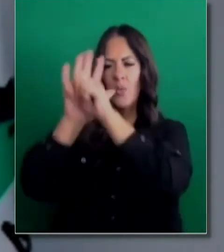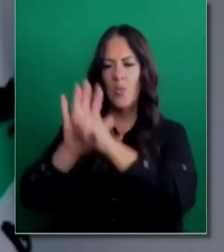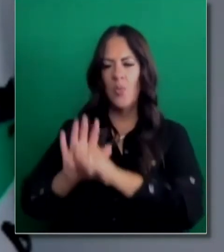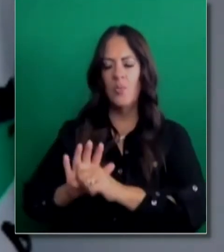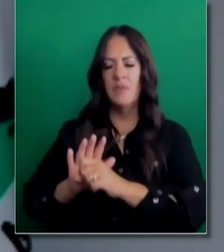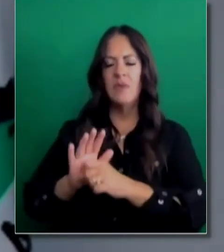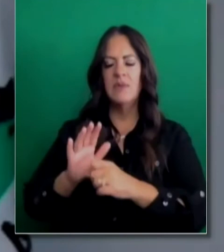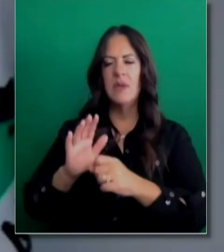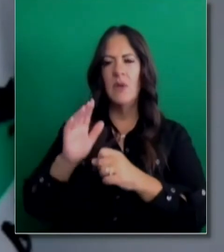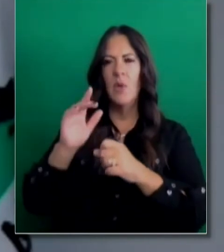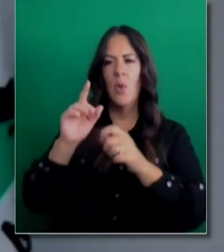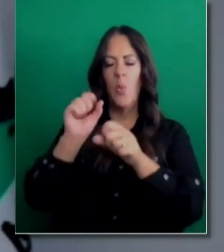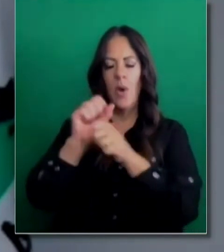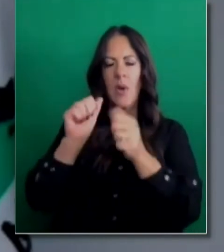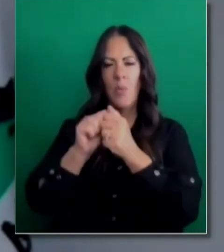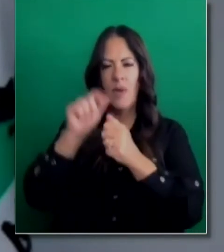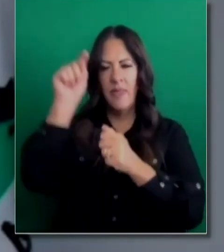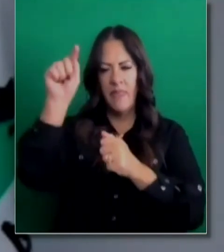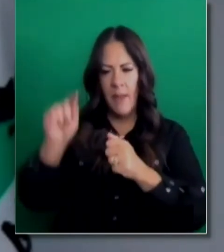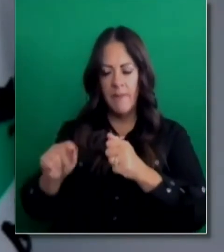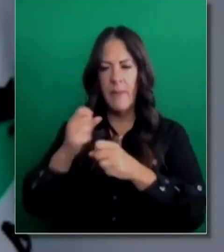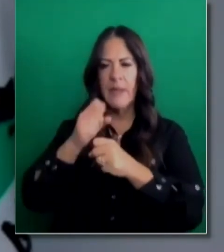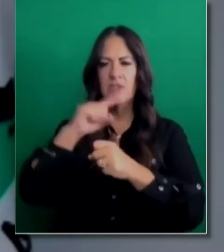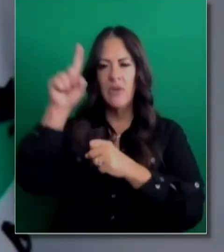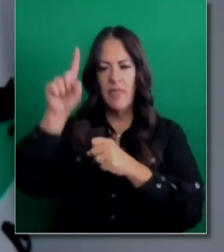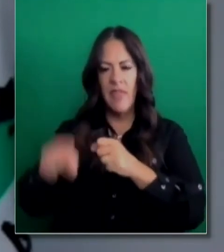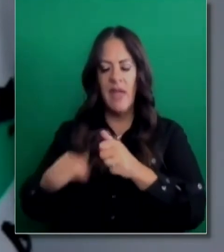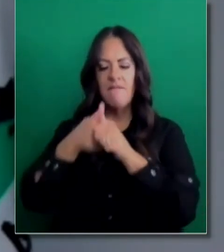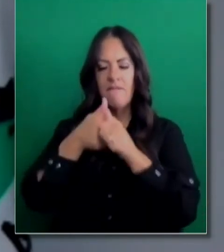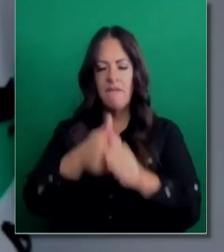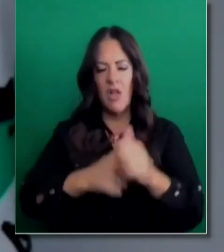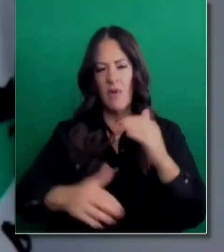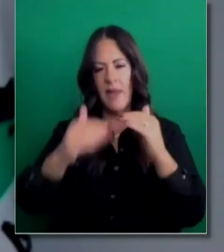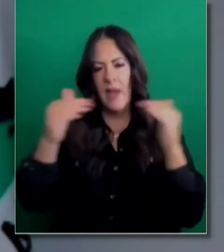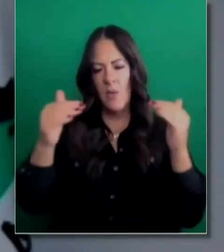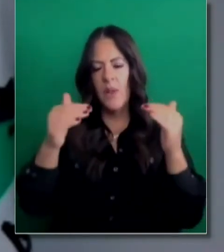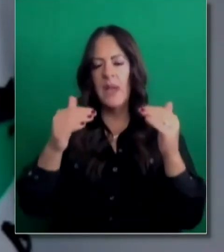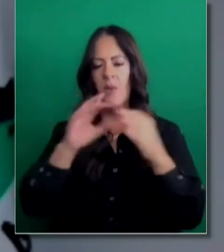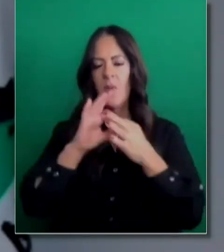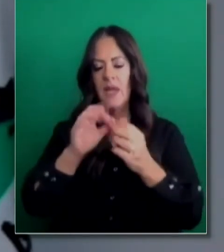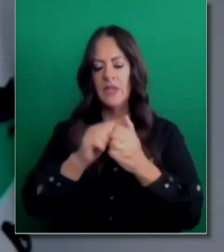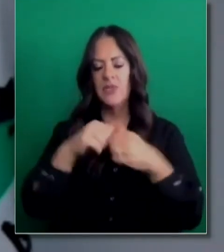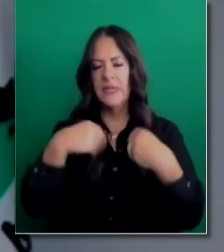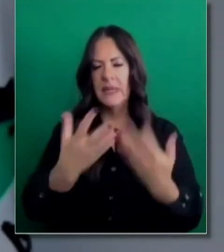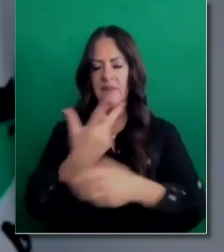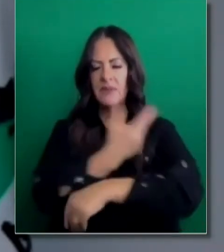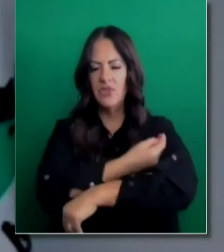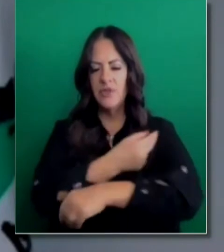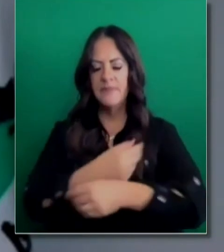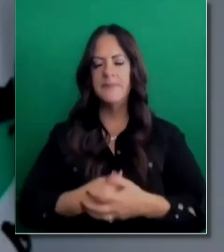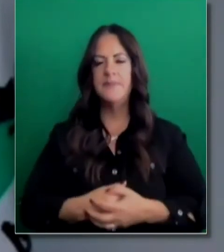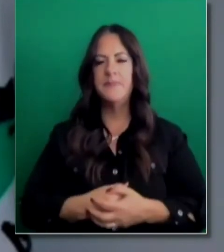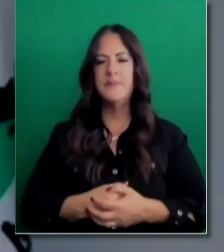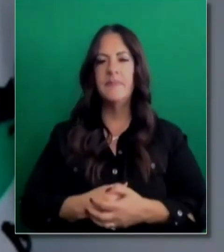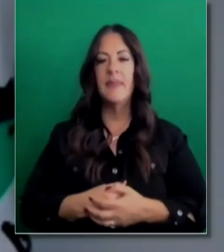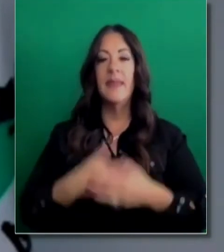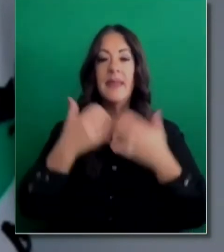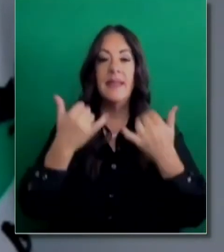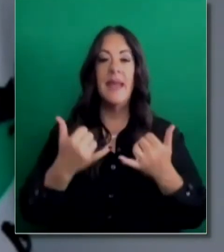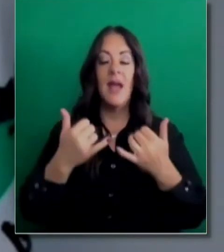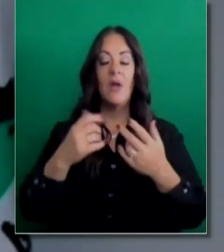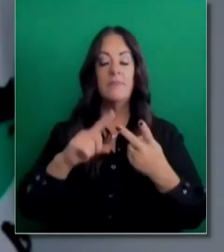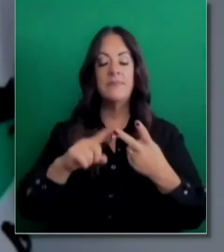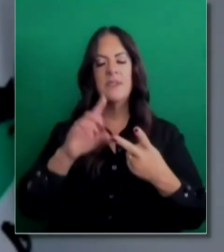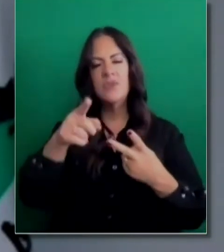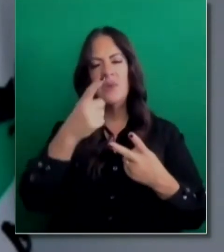on this risk, exposure, and equity framework that the governor laid out a moment ago. As it relates to the hospital numbers, I